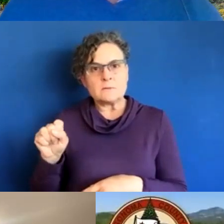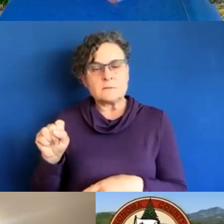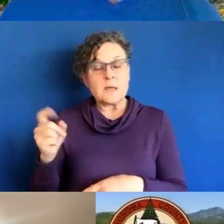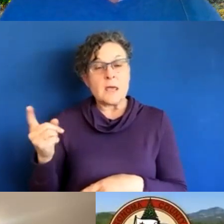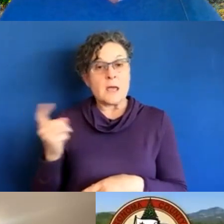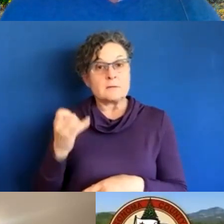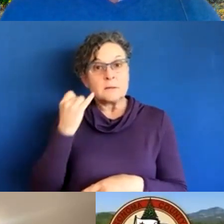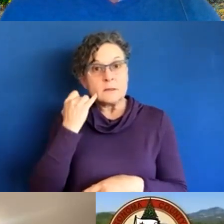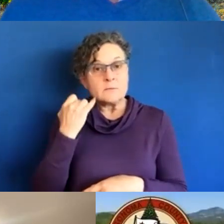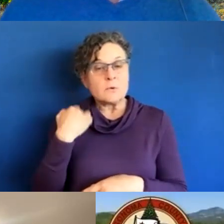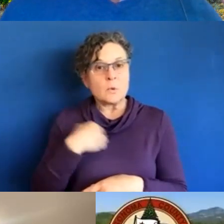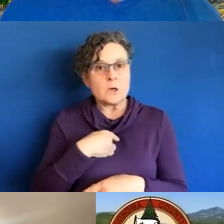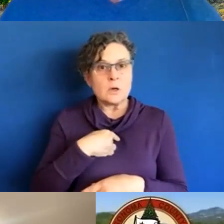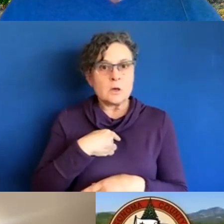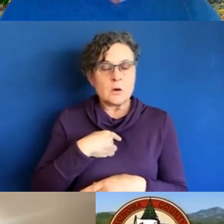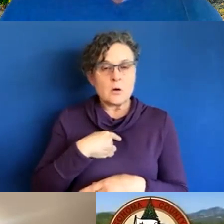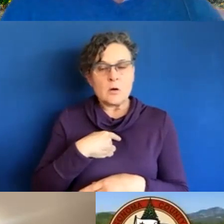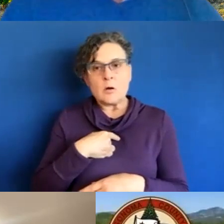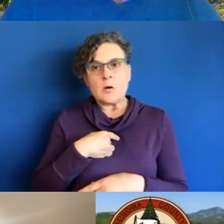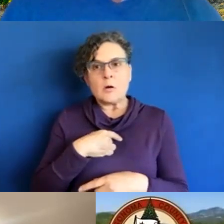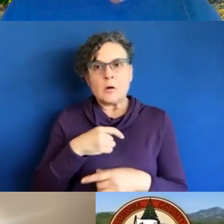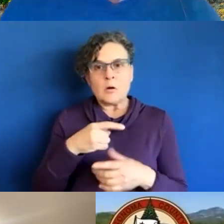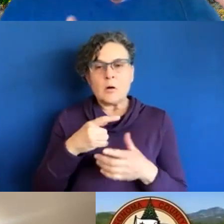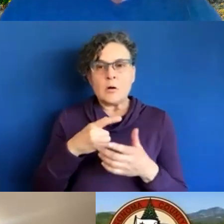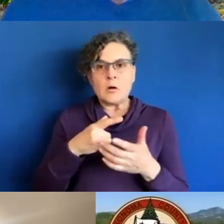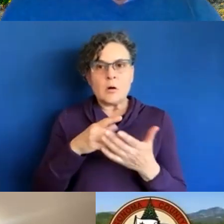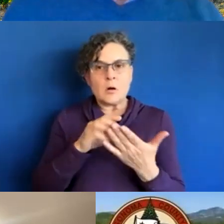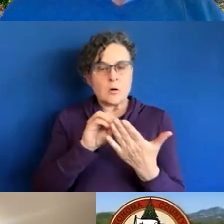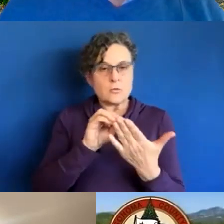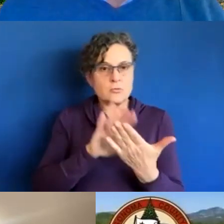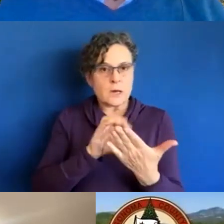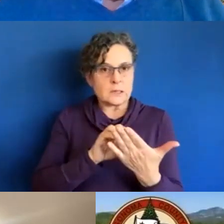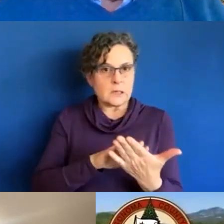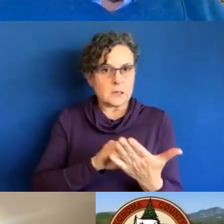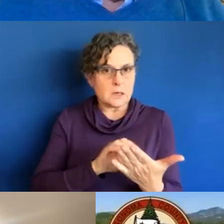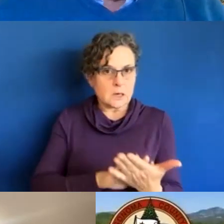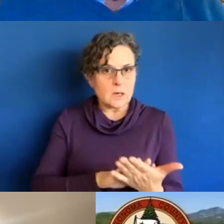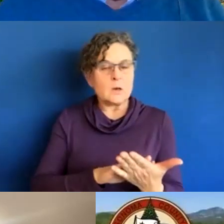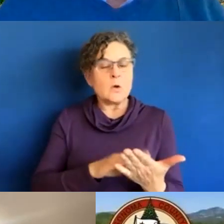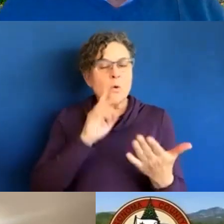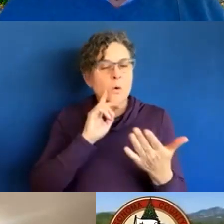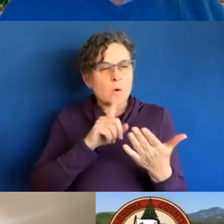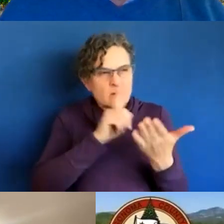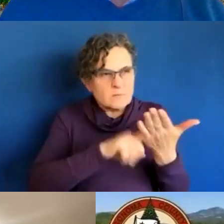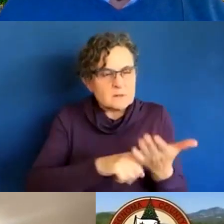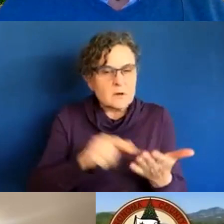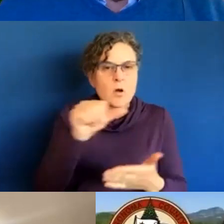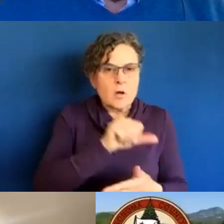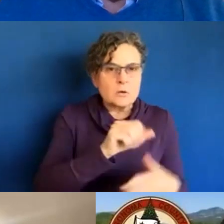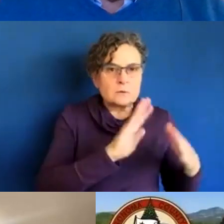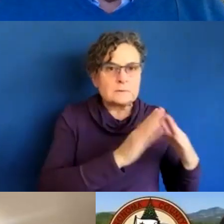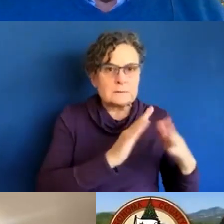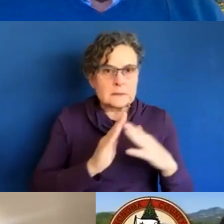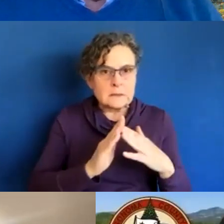the experiences and what other communities are doing that could serve as models for us. Thomas